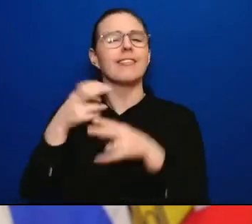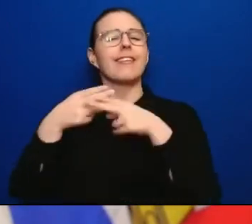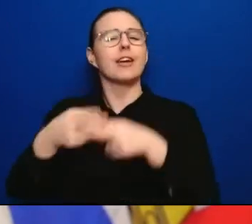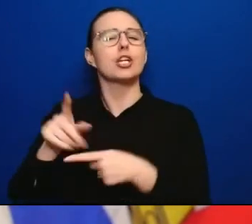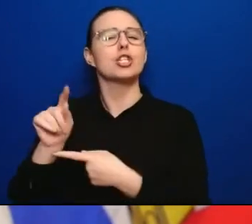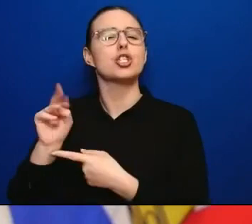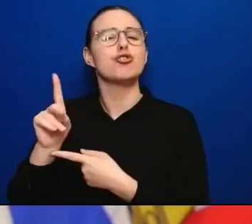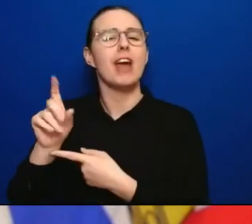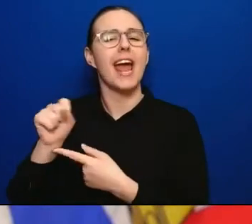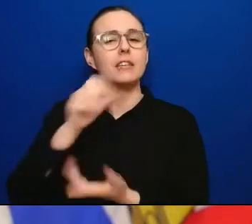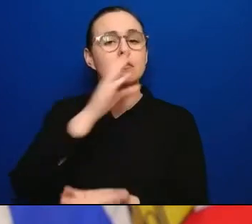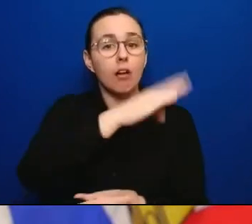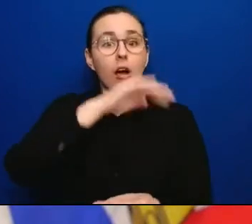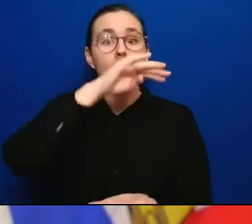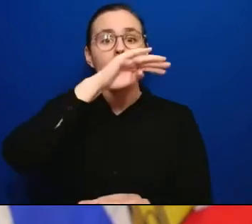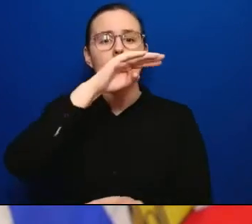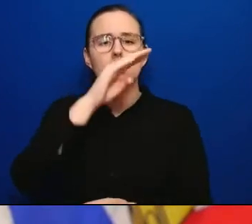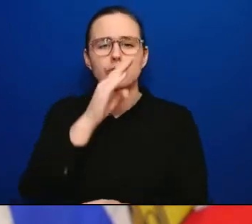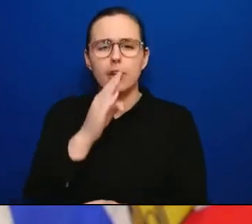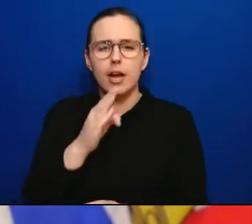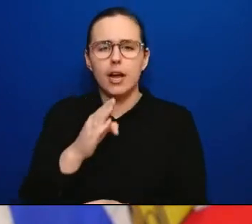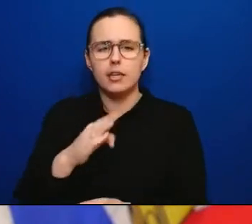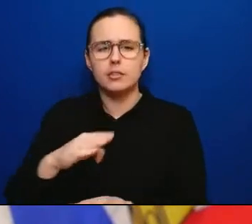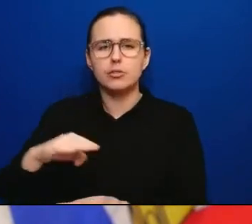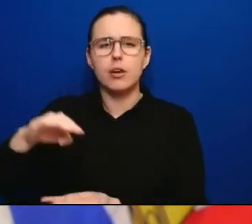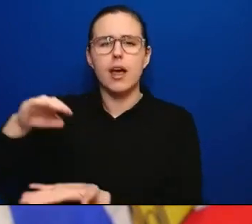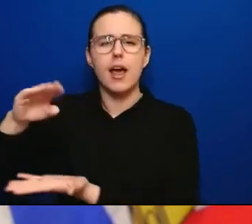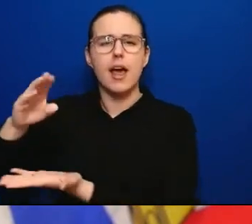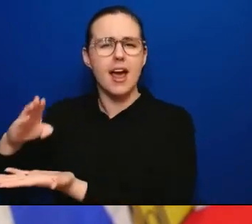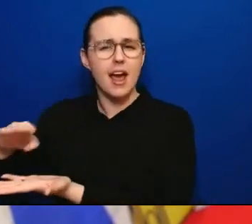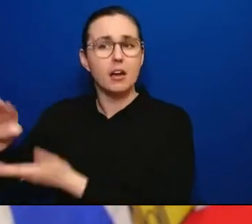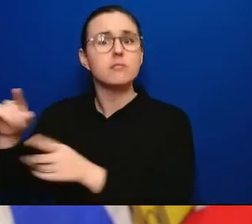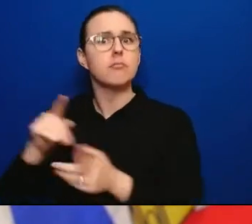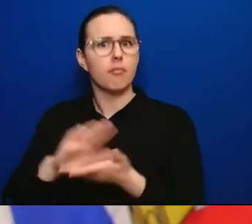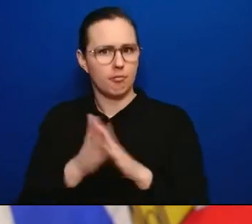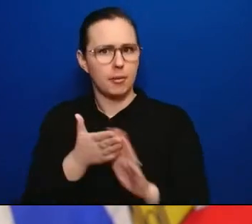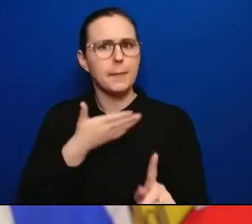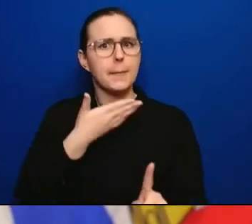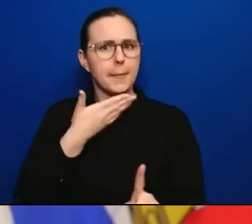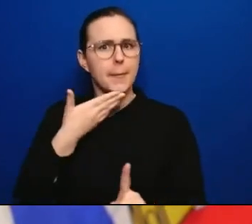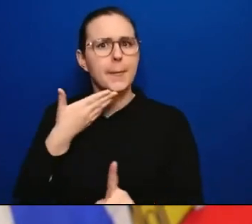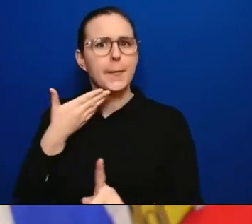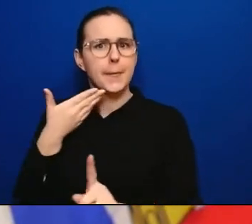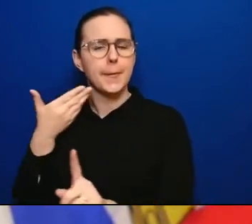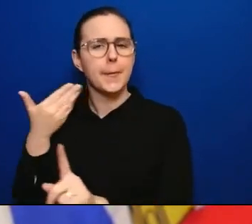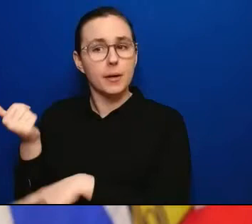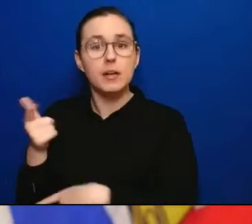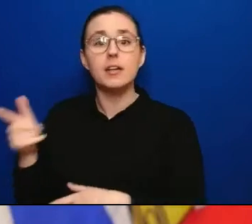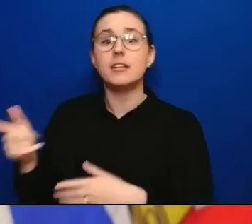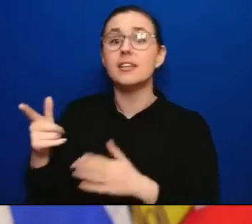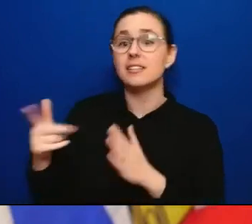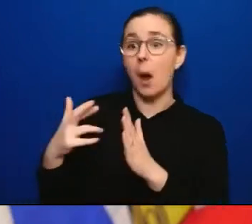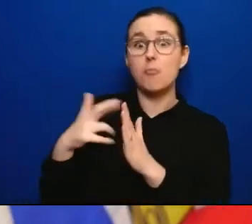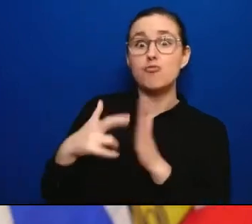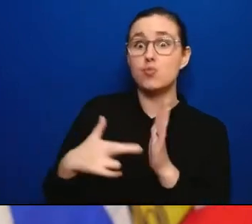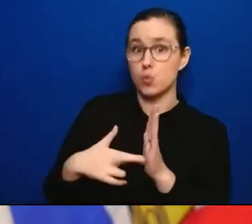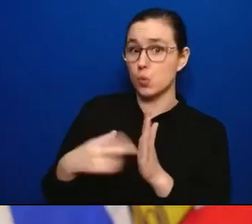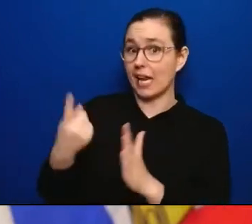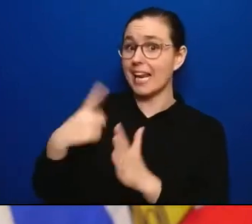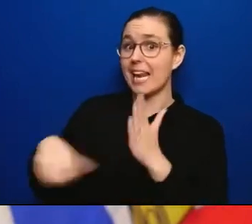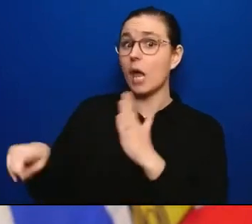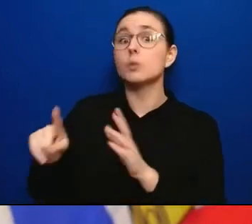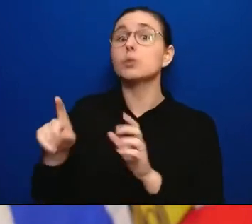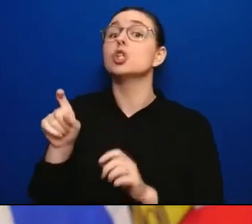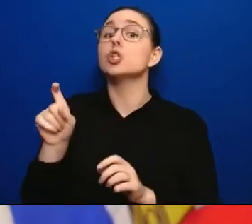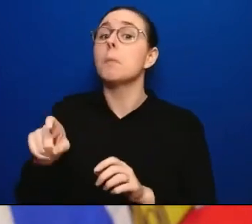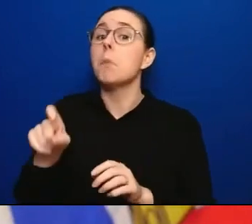over time. And that means that some of the measures that we put in place, particularly the ones that are expiring next week, that we